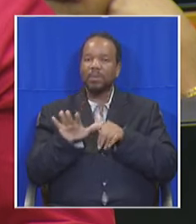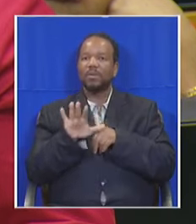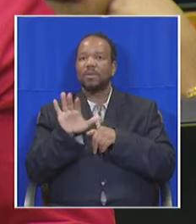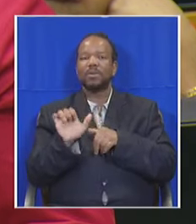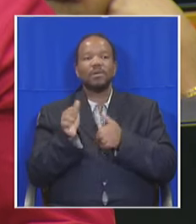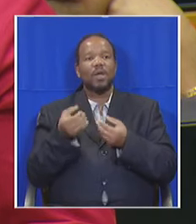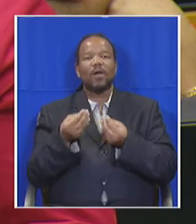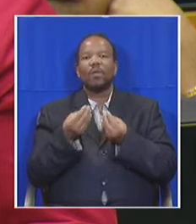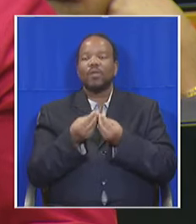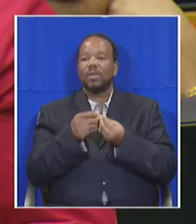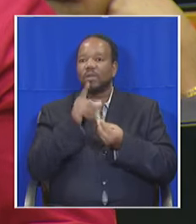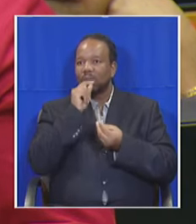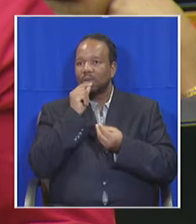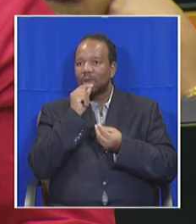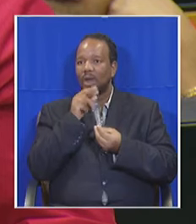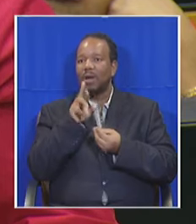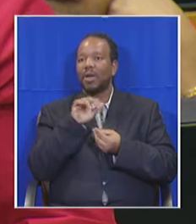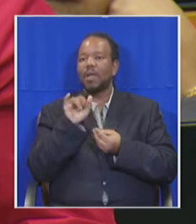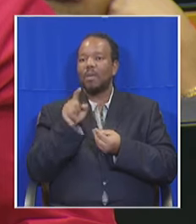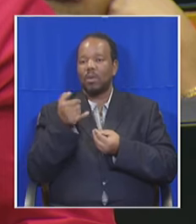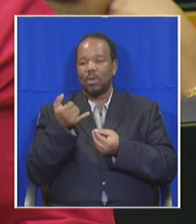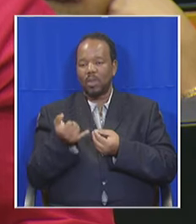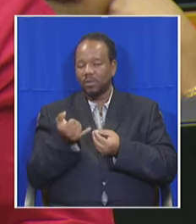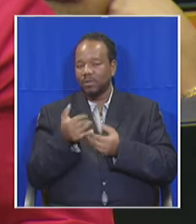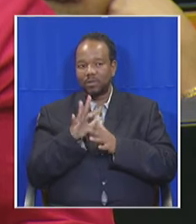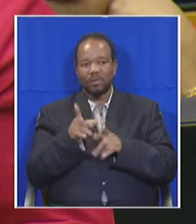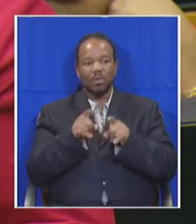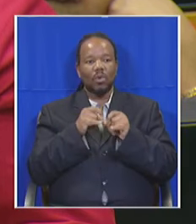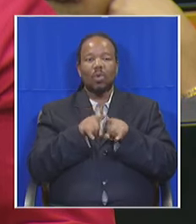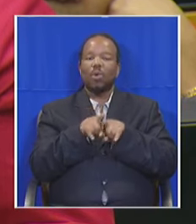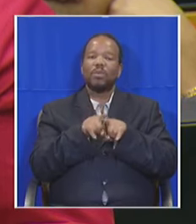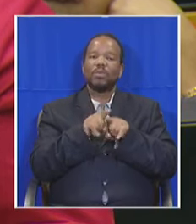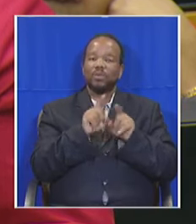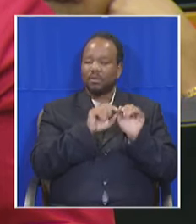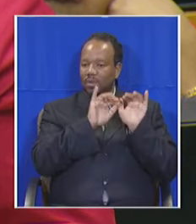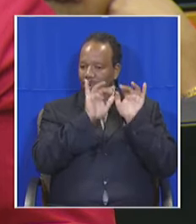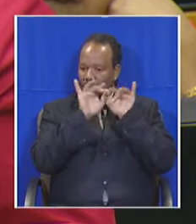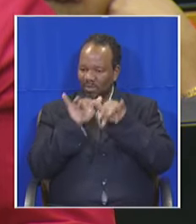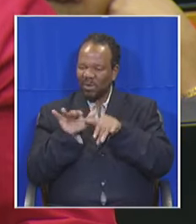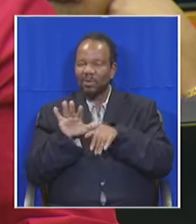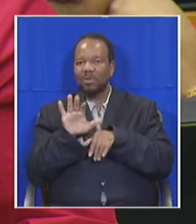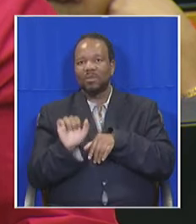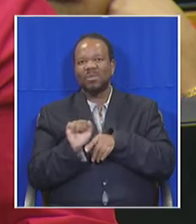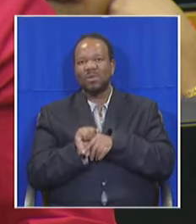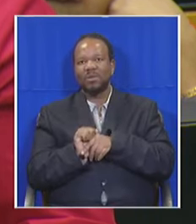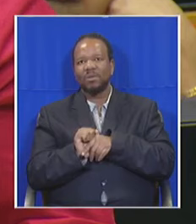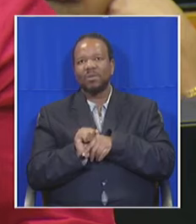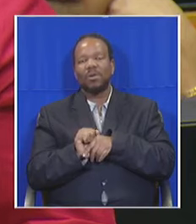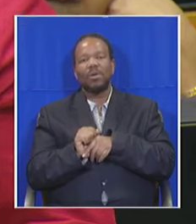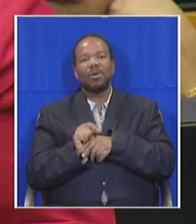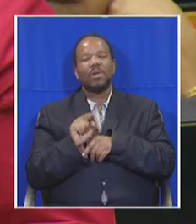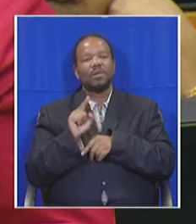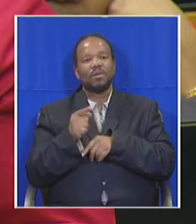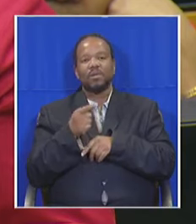collapse because of the unfair competition. Further acknowledge that because of the important food goods, in this case